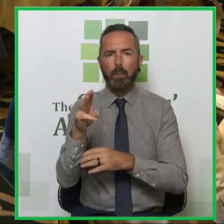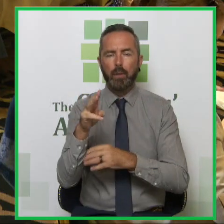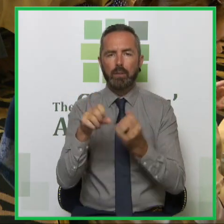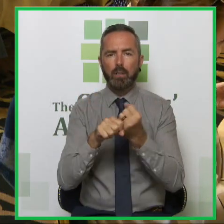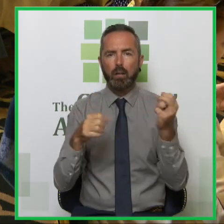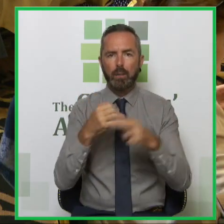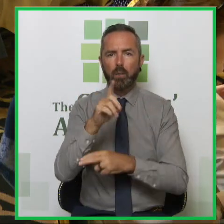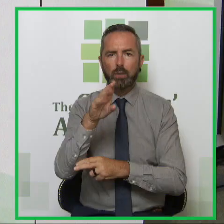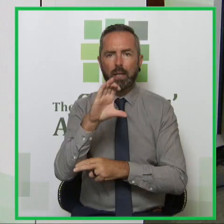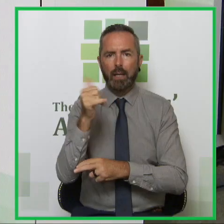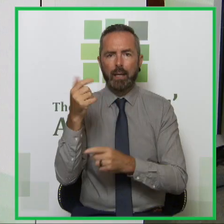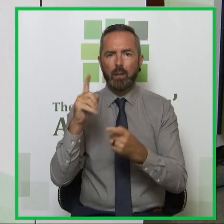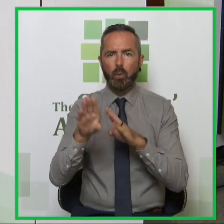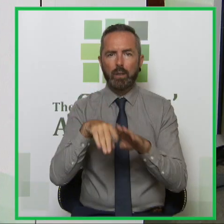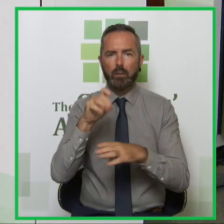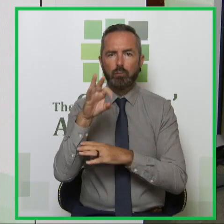research.